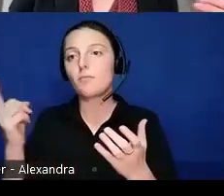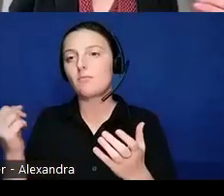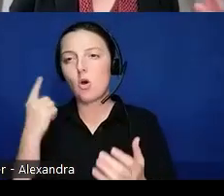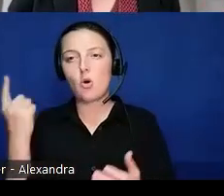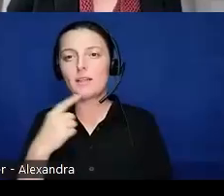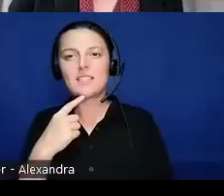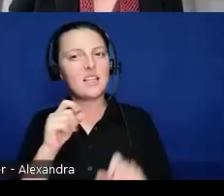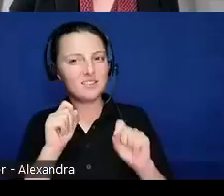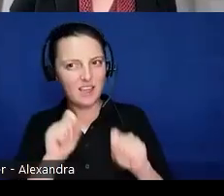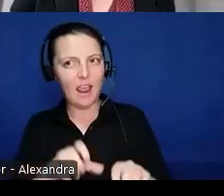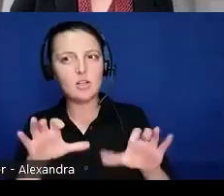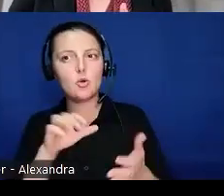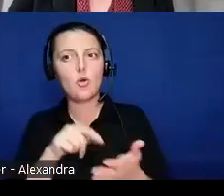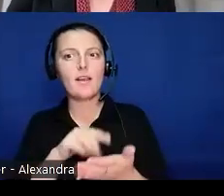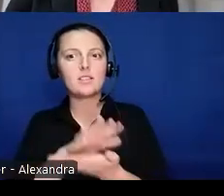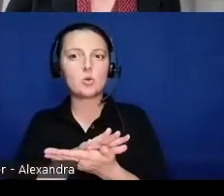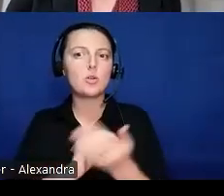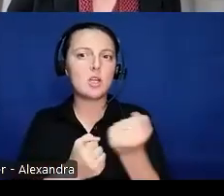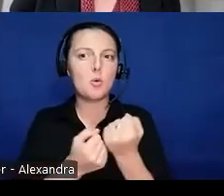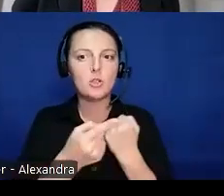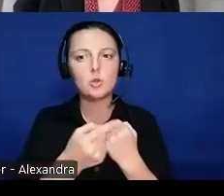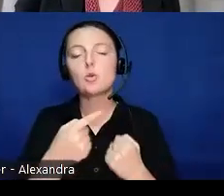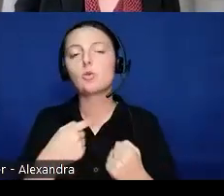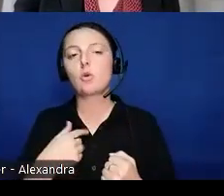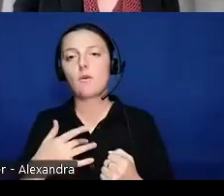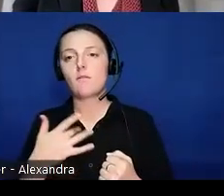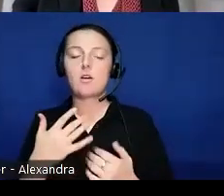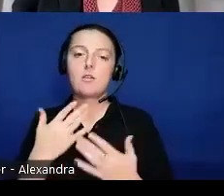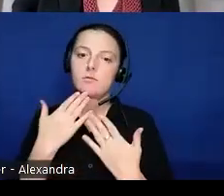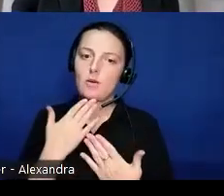the school supports you. And so I'm just very grateful for her.